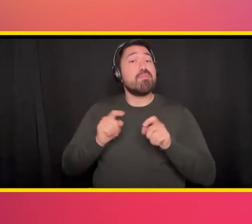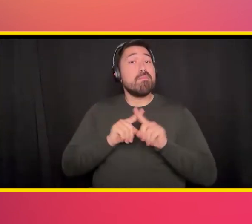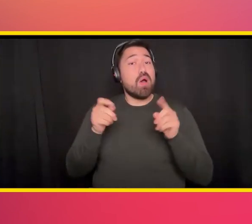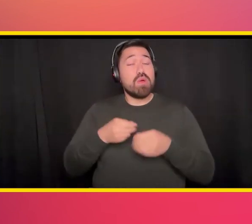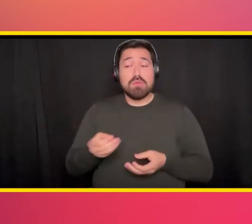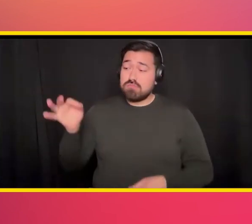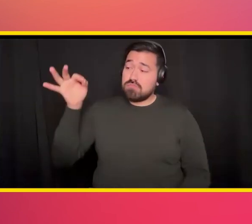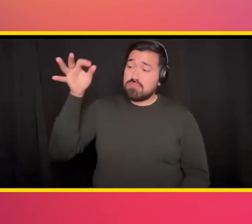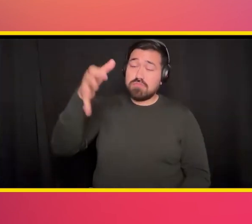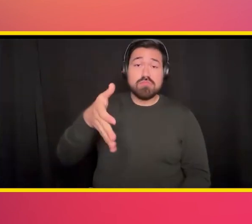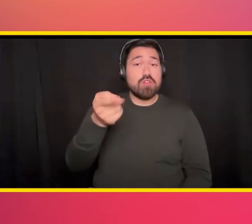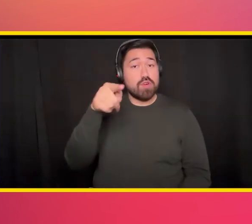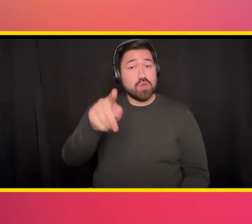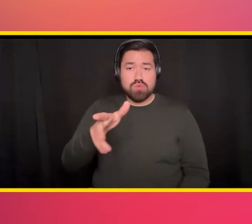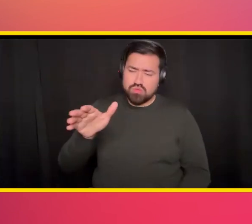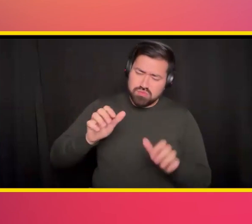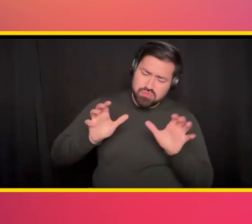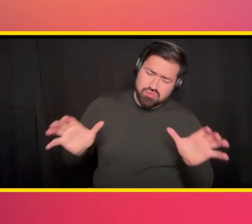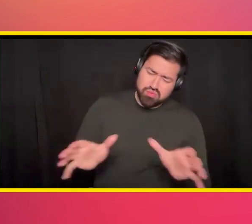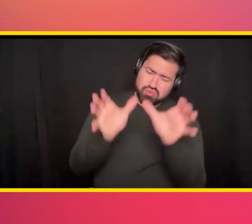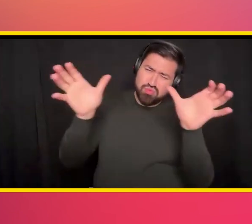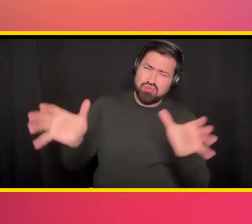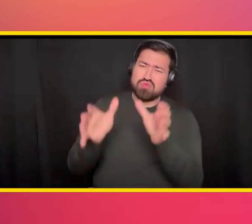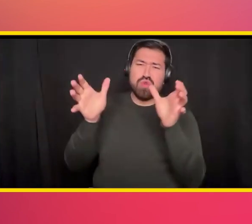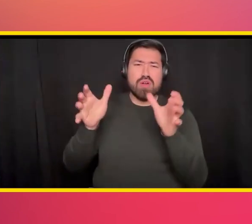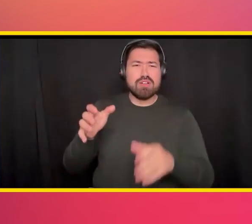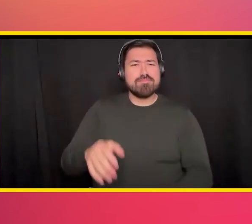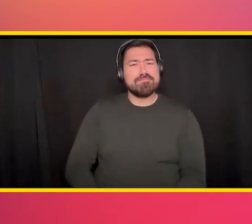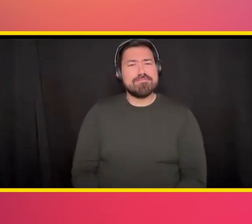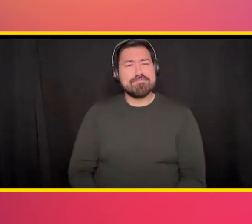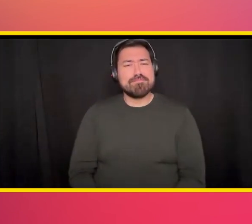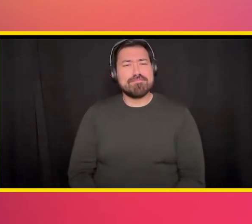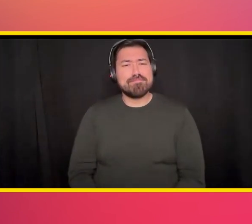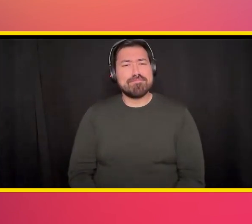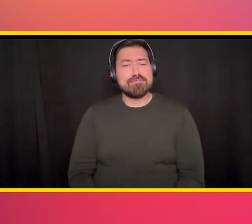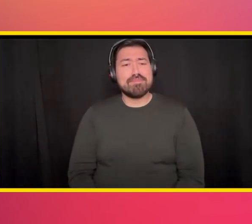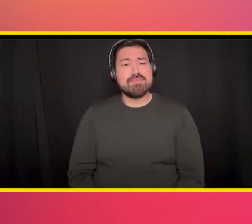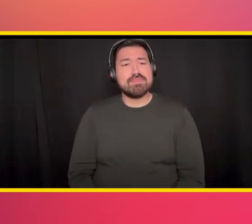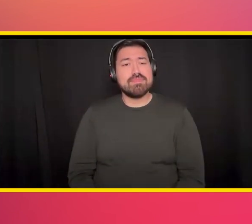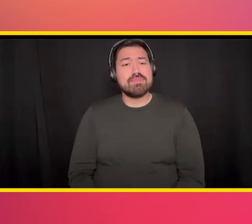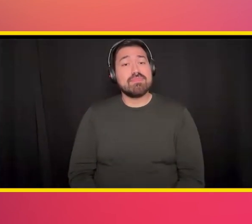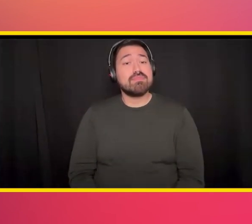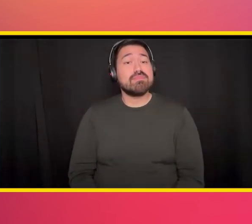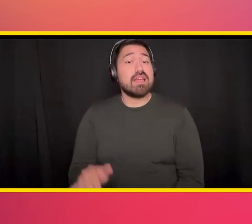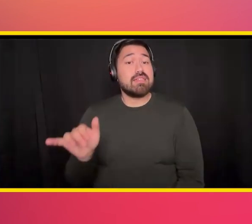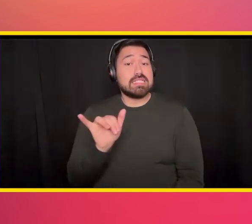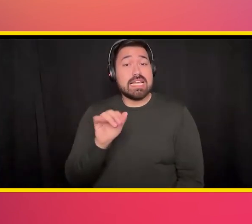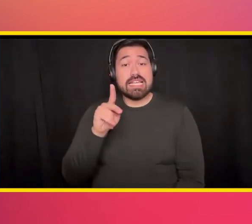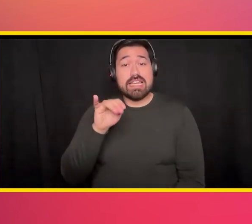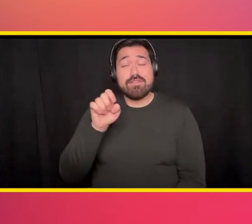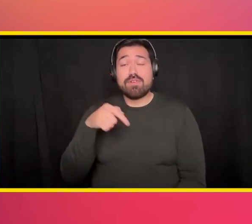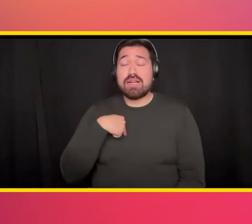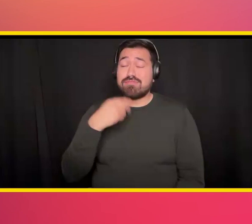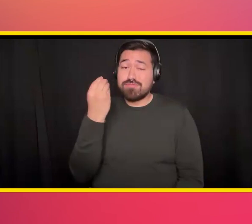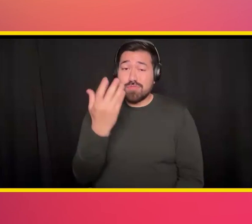the charge. We leave you with the charge, as Kimfer has charged us,